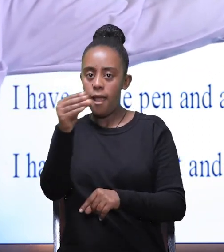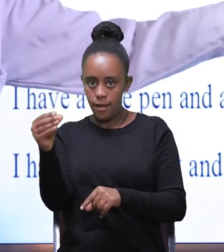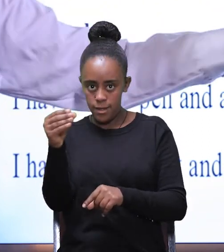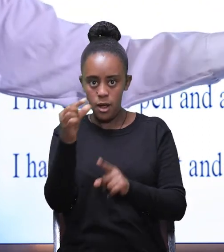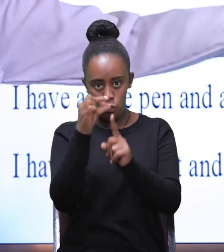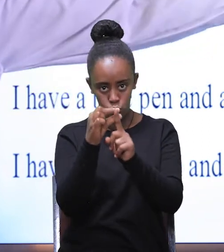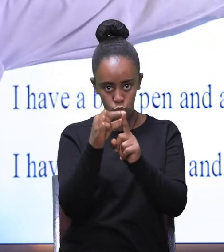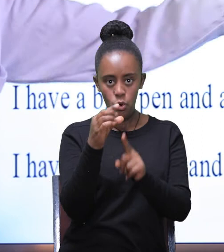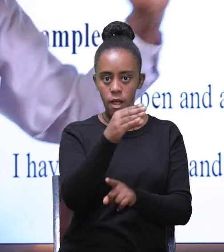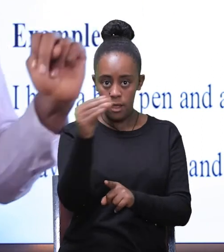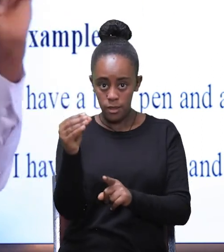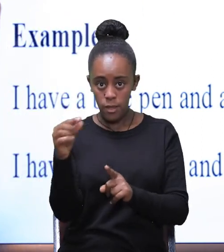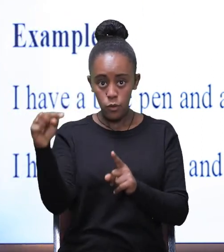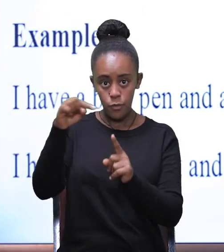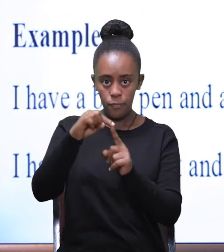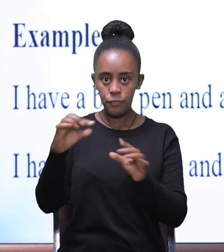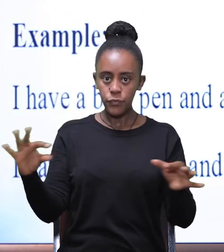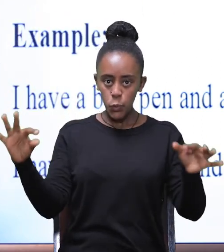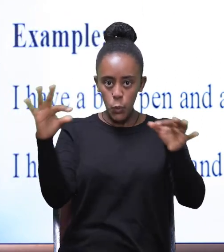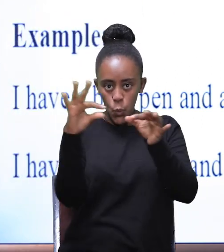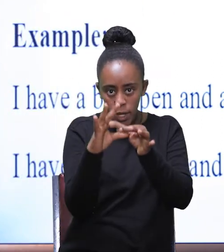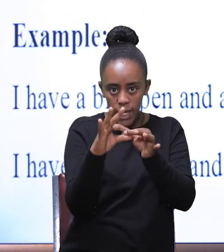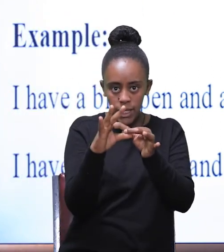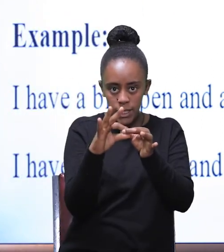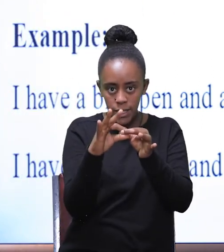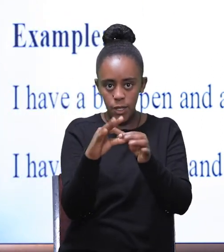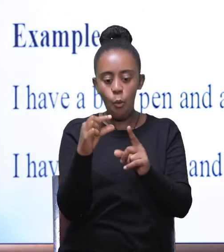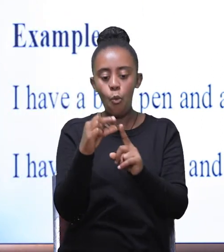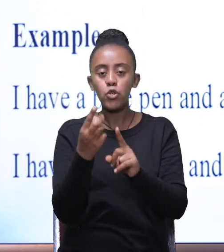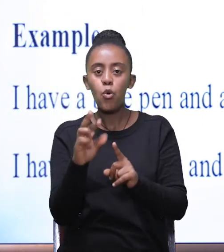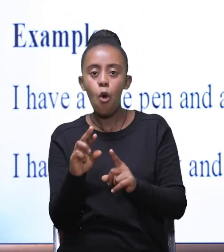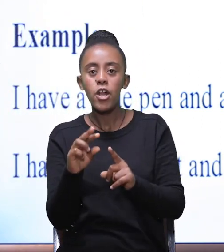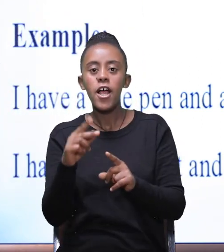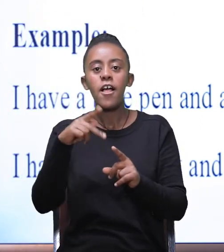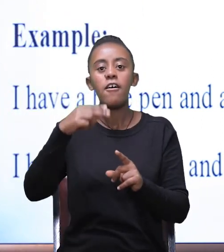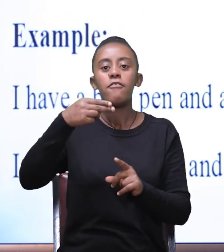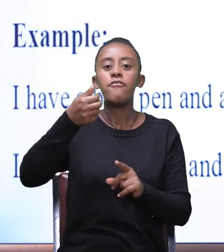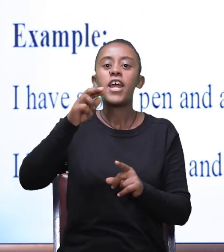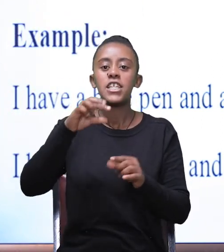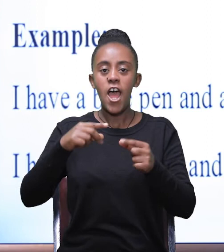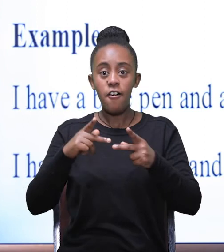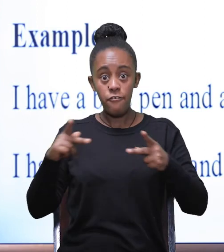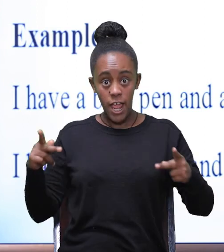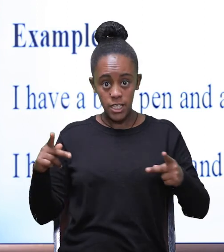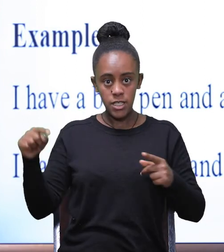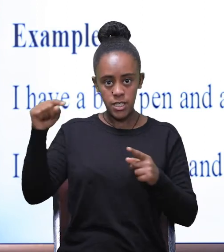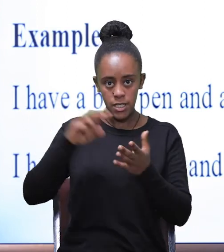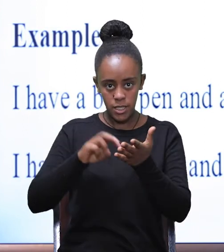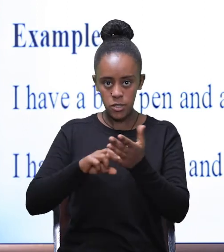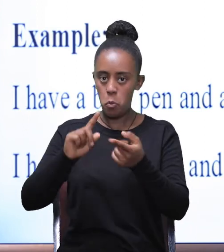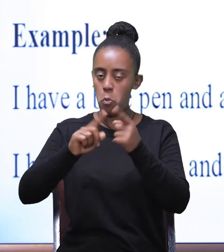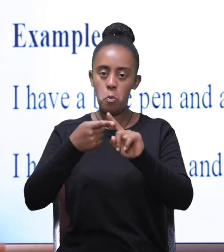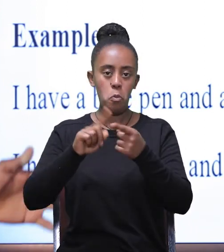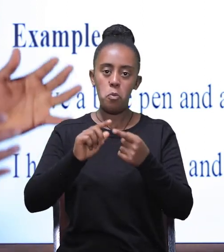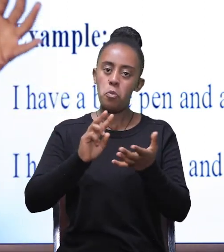word and to connect words or phrases. Read your sentence to a partner.